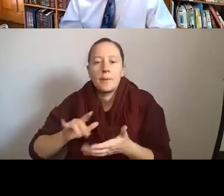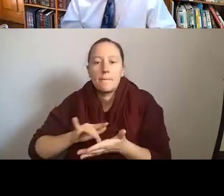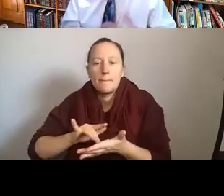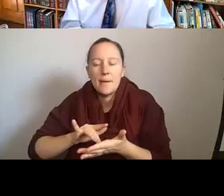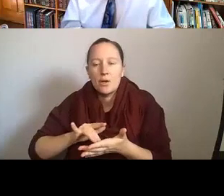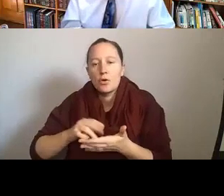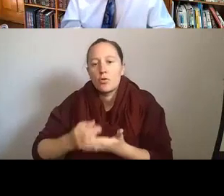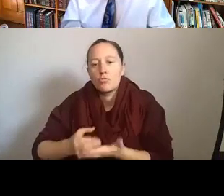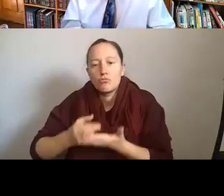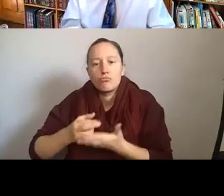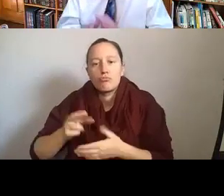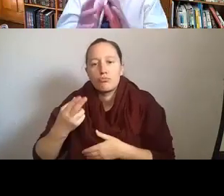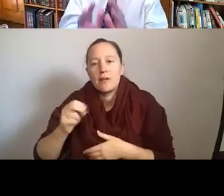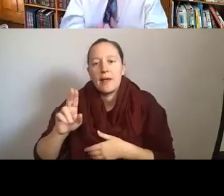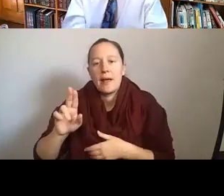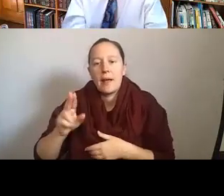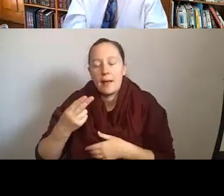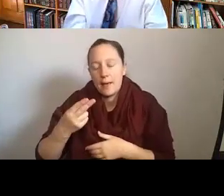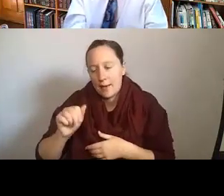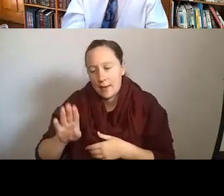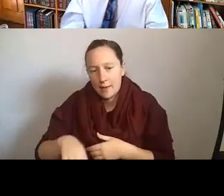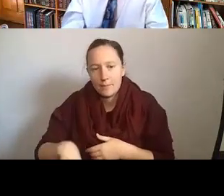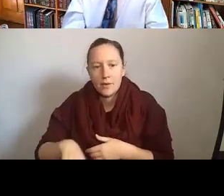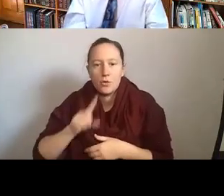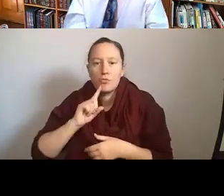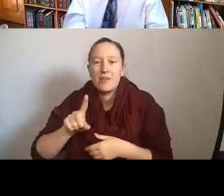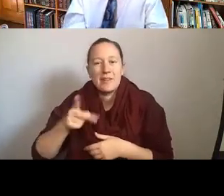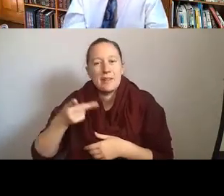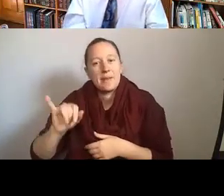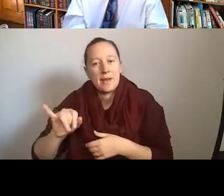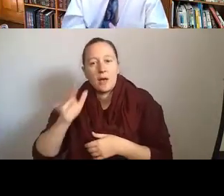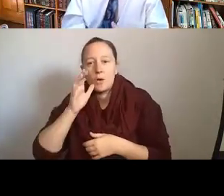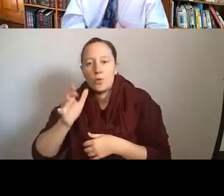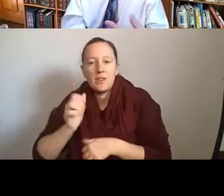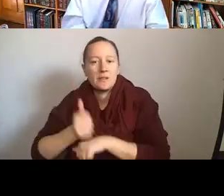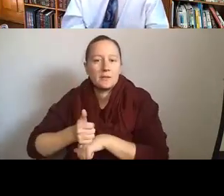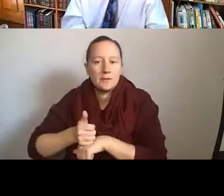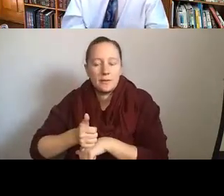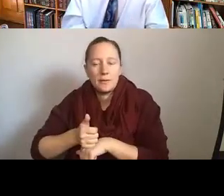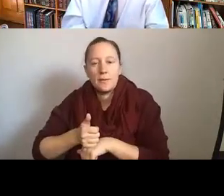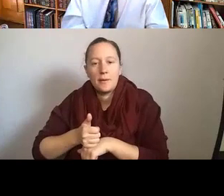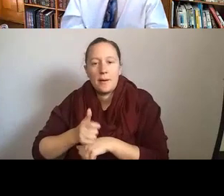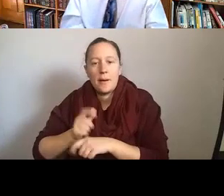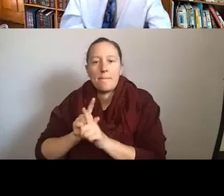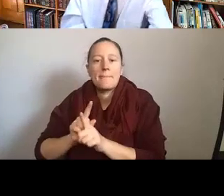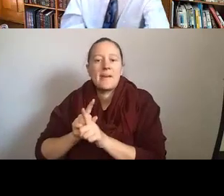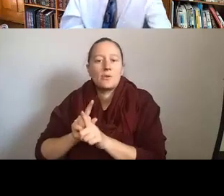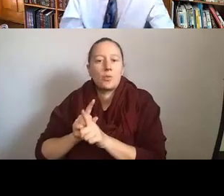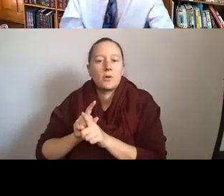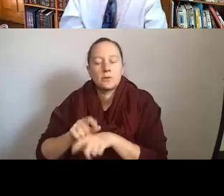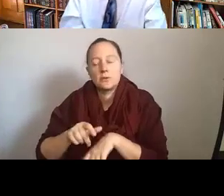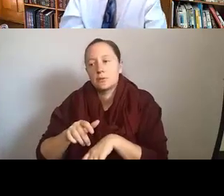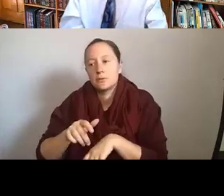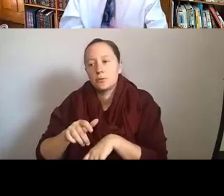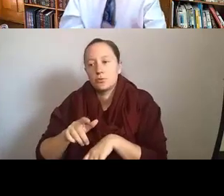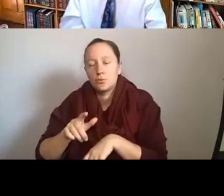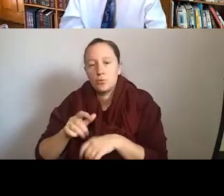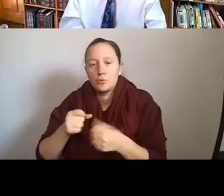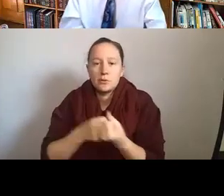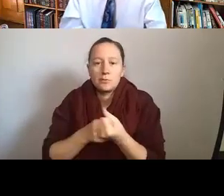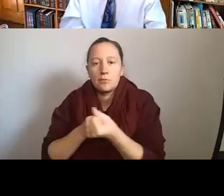rehabilitation or something like that, where the principal investigator will put together mentors who complement each other